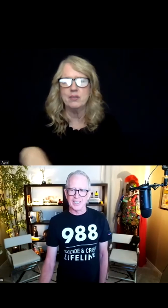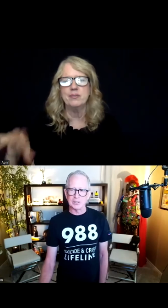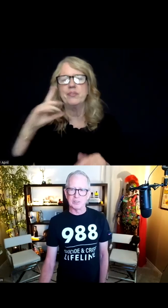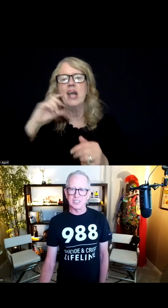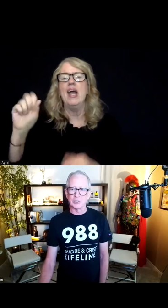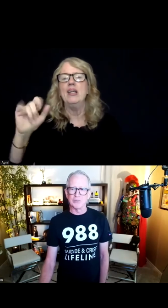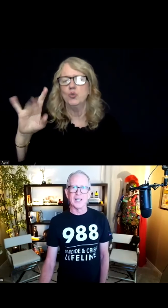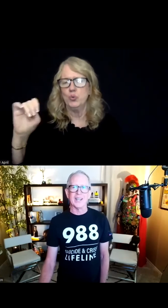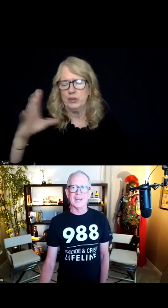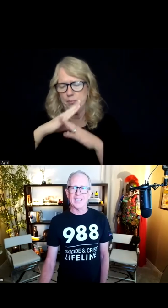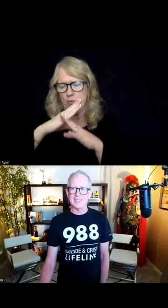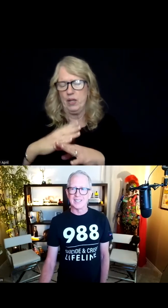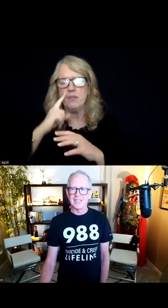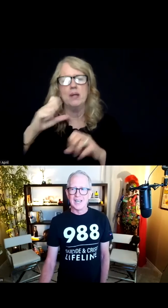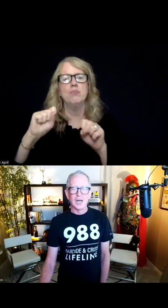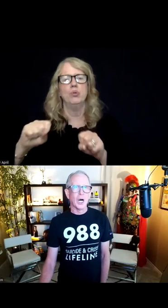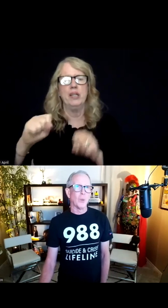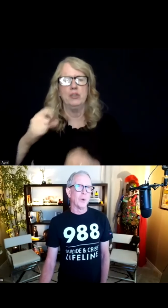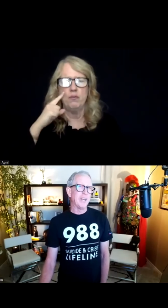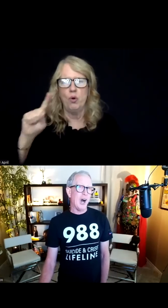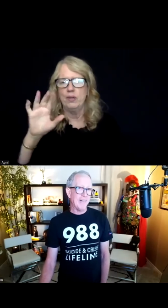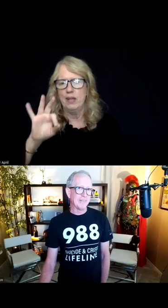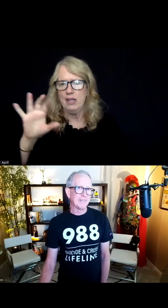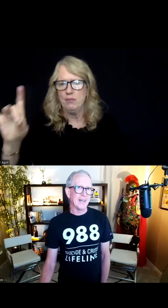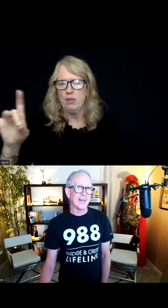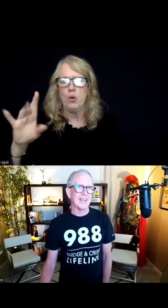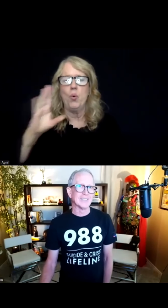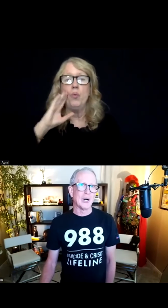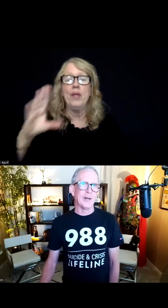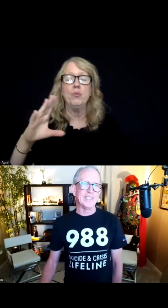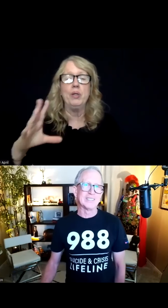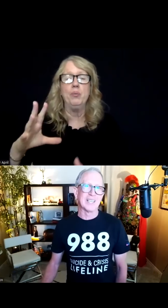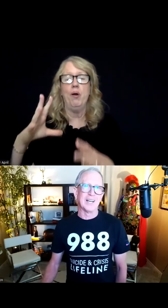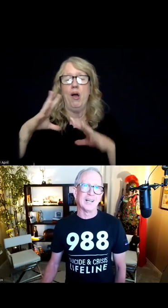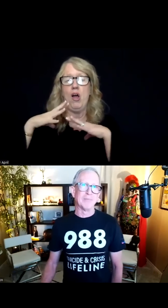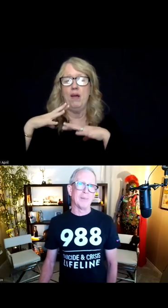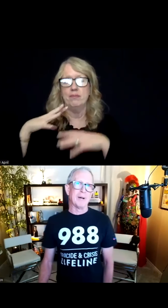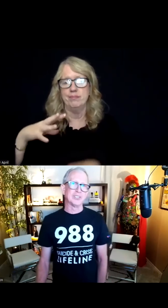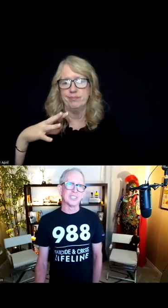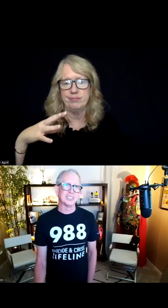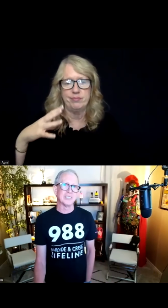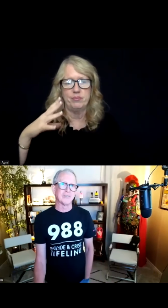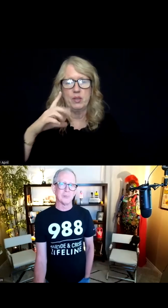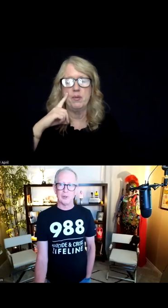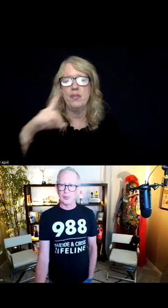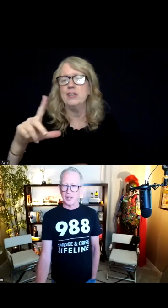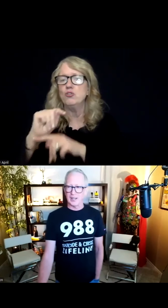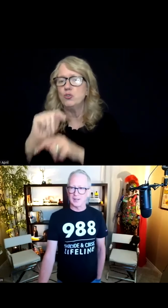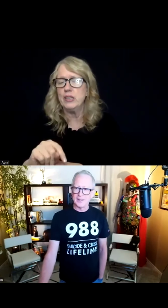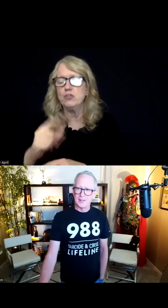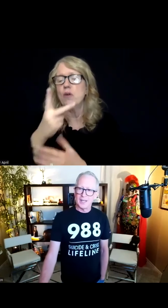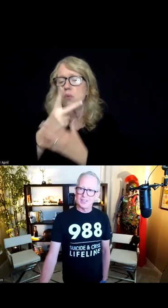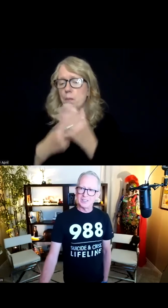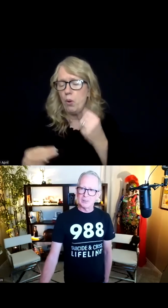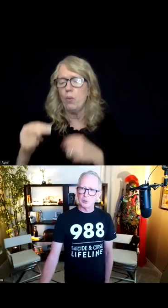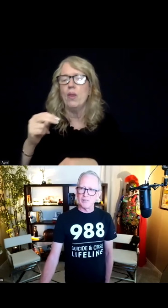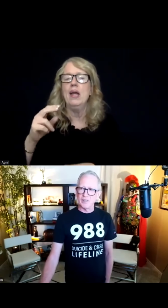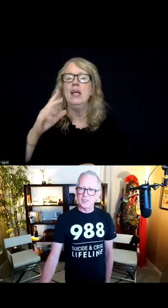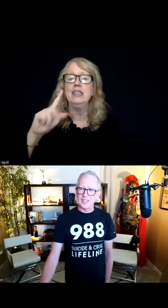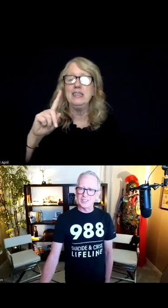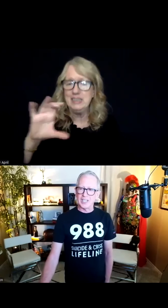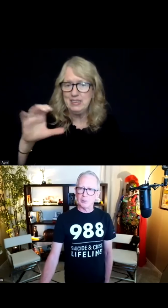prevention and its potential for 988. We'll be off, as always, by tradition for both